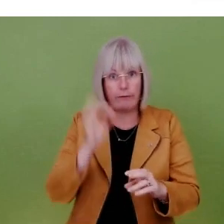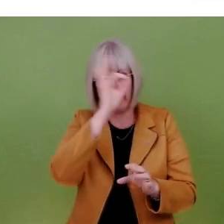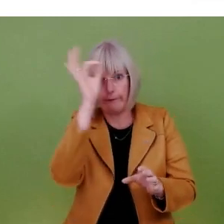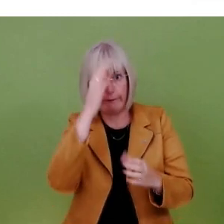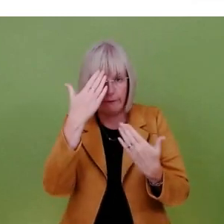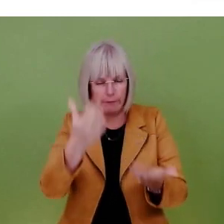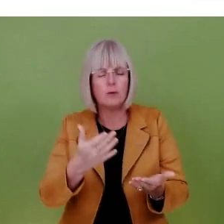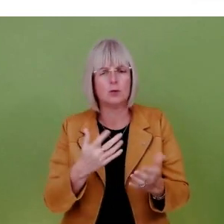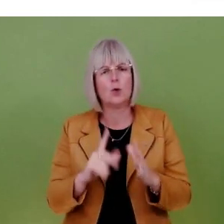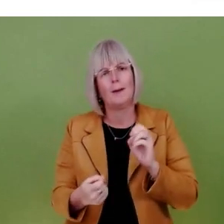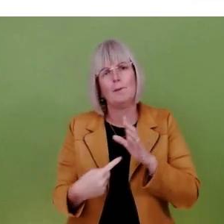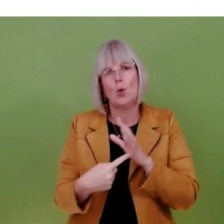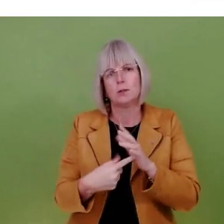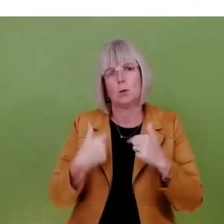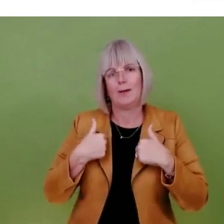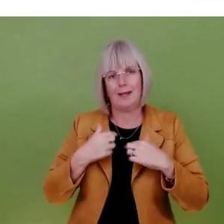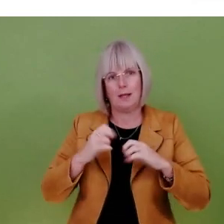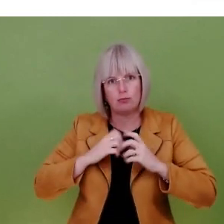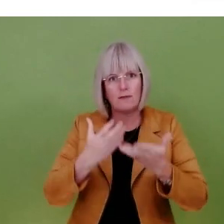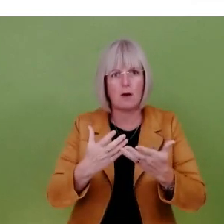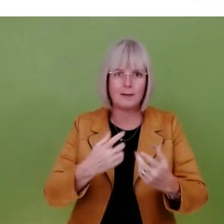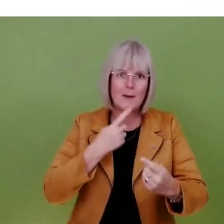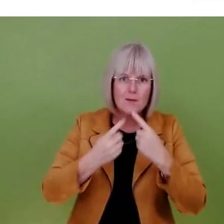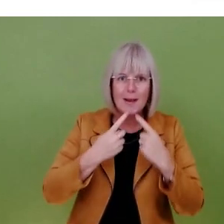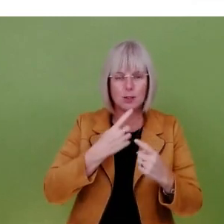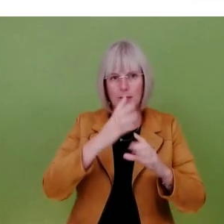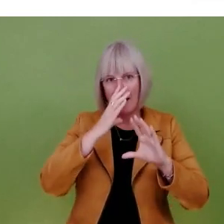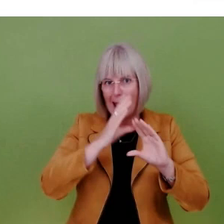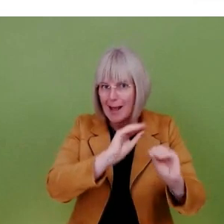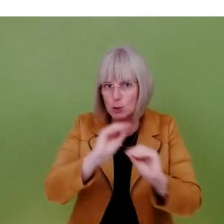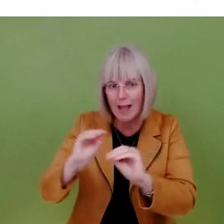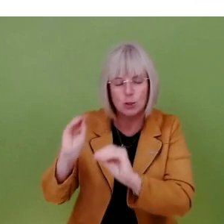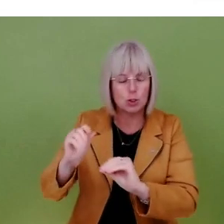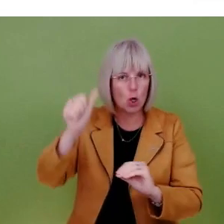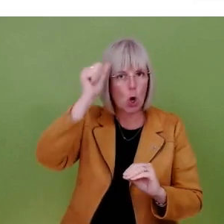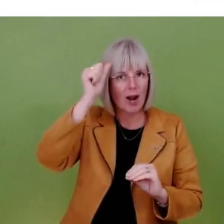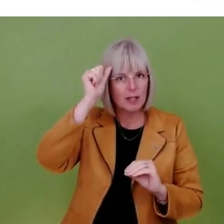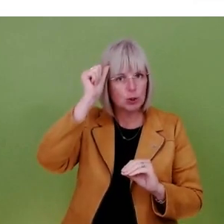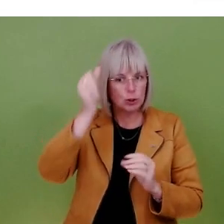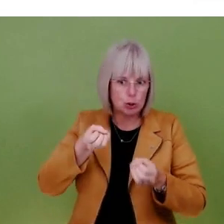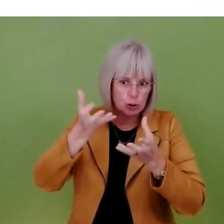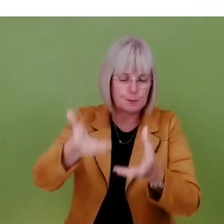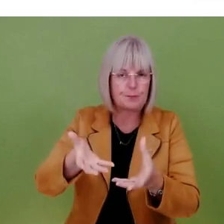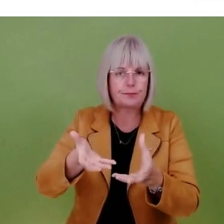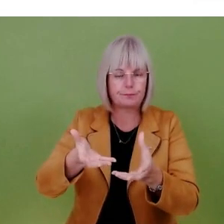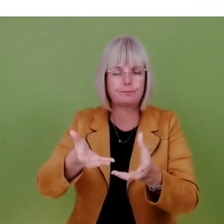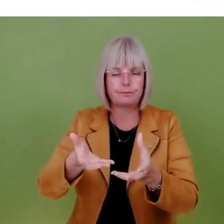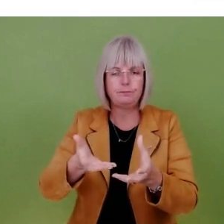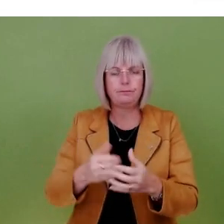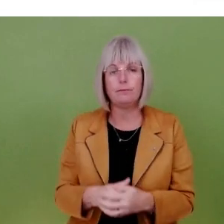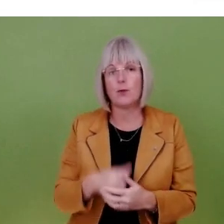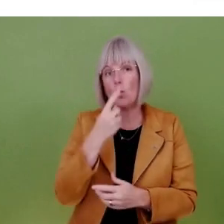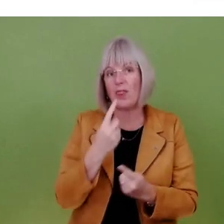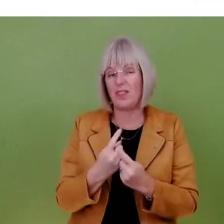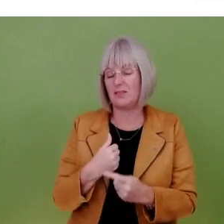people when it comes to understanding race. One of the problems, I think, is that people have a fear of talking about it.